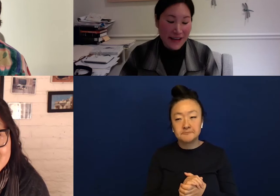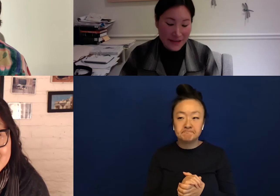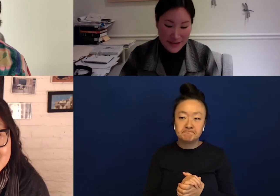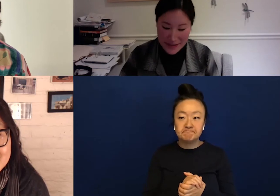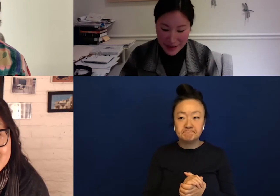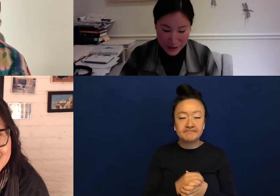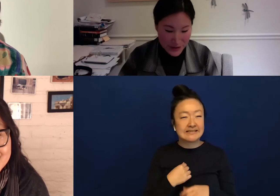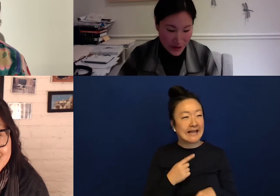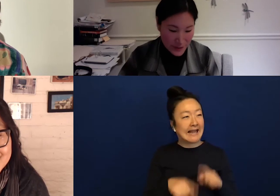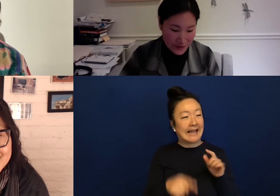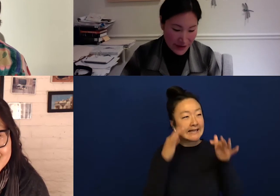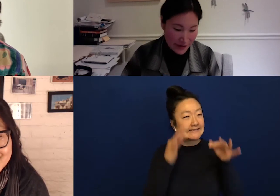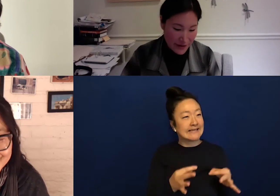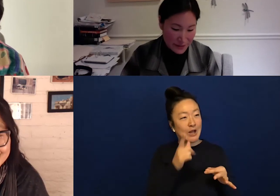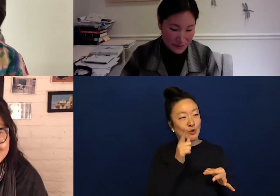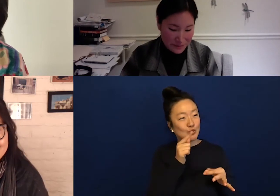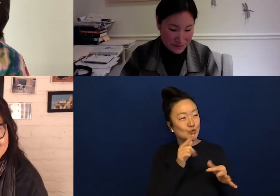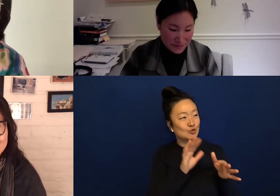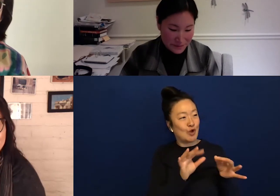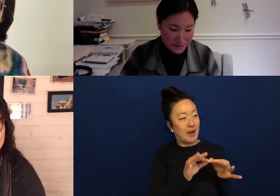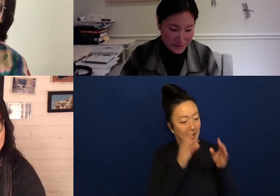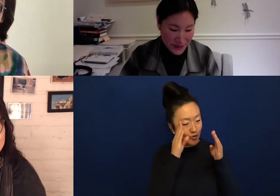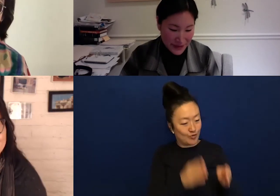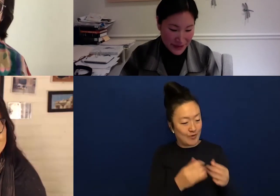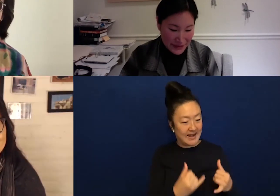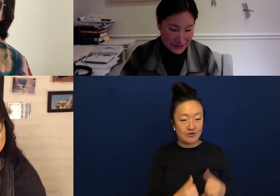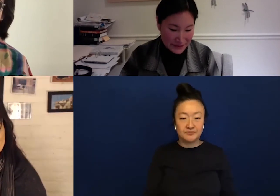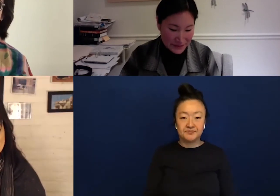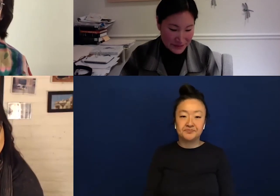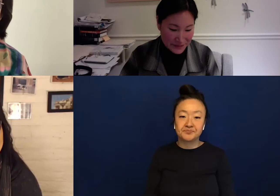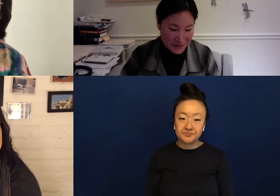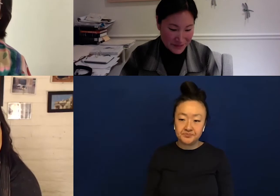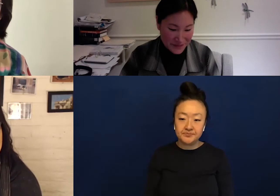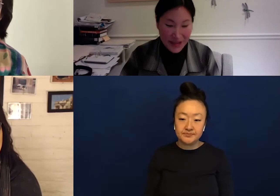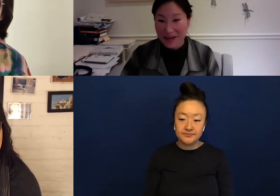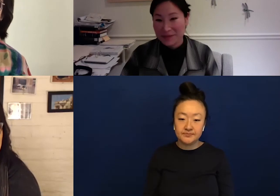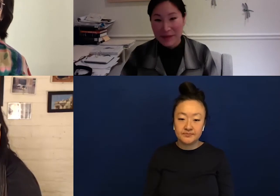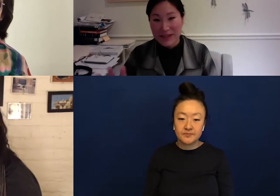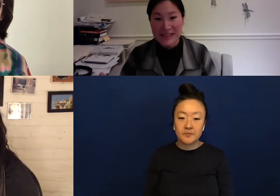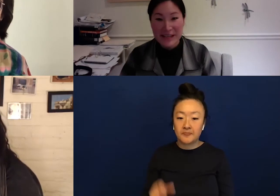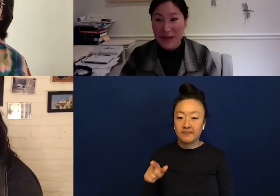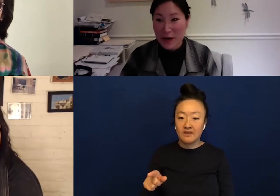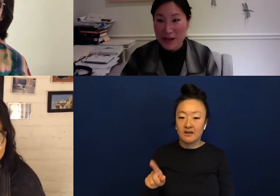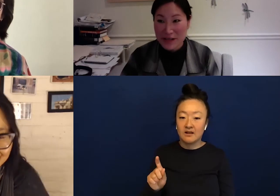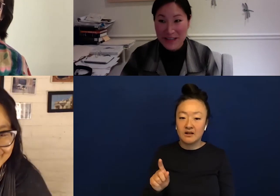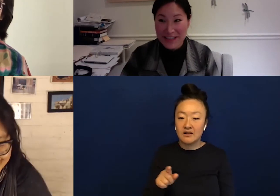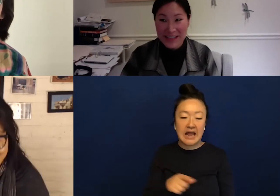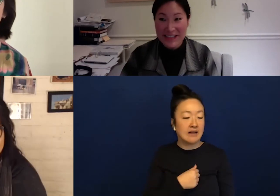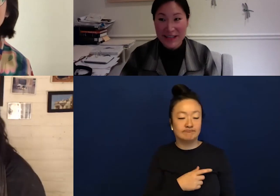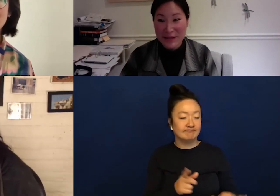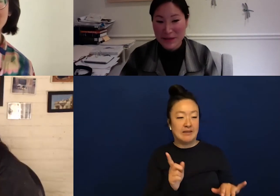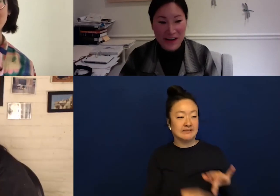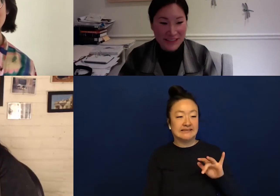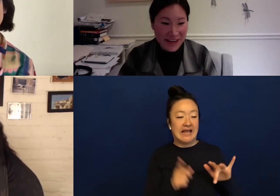I can't even decide who to talk about right now. But You're in yeah, question, I'm not gonna answer, skip but that question because it's